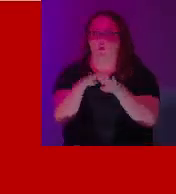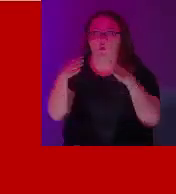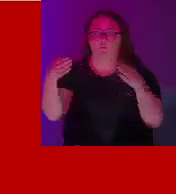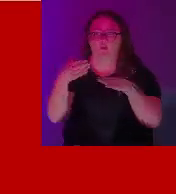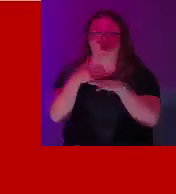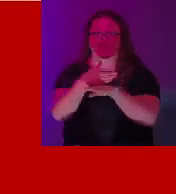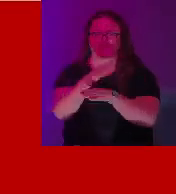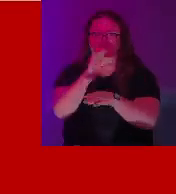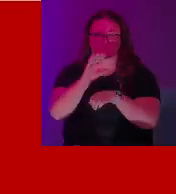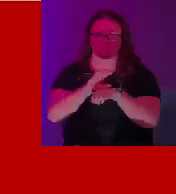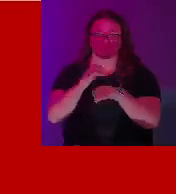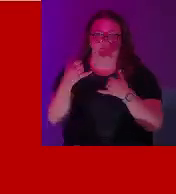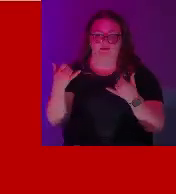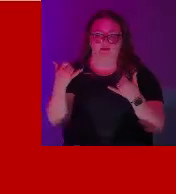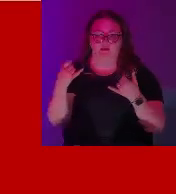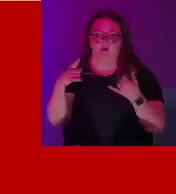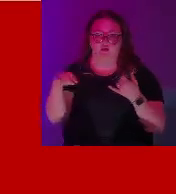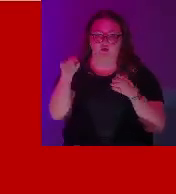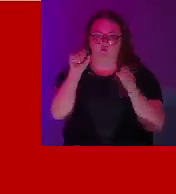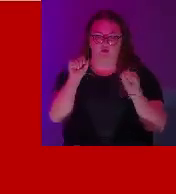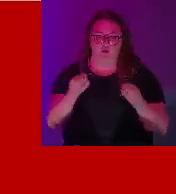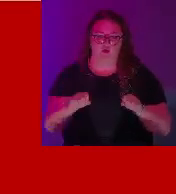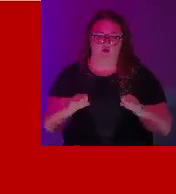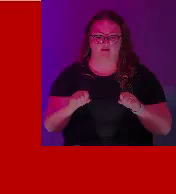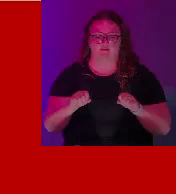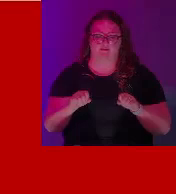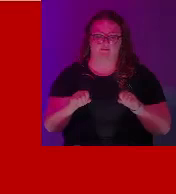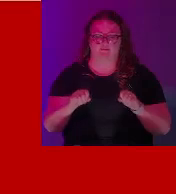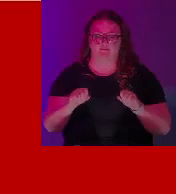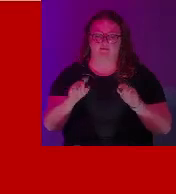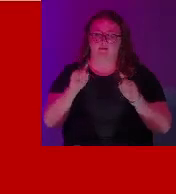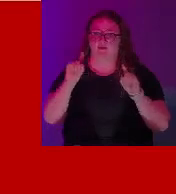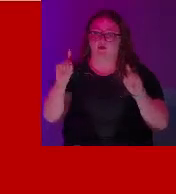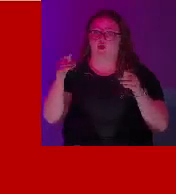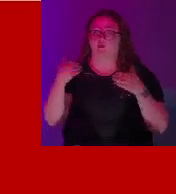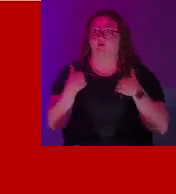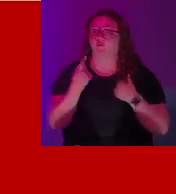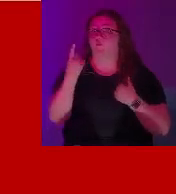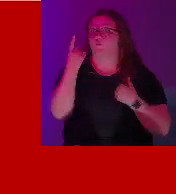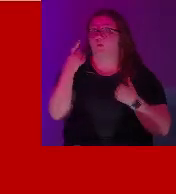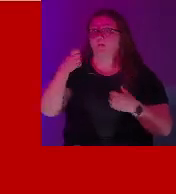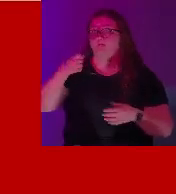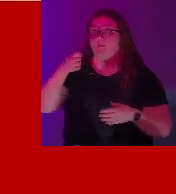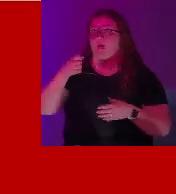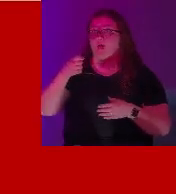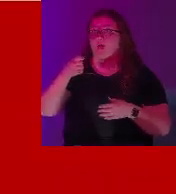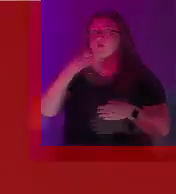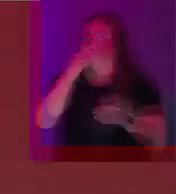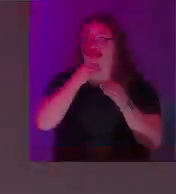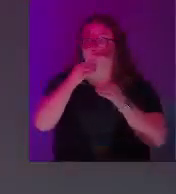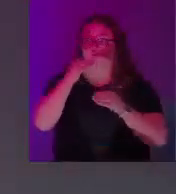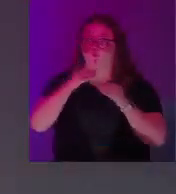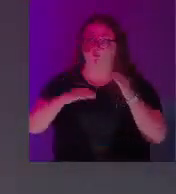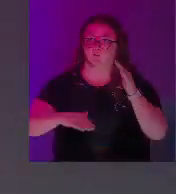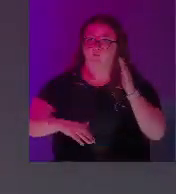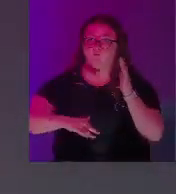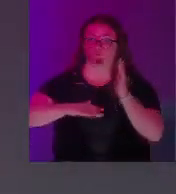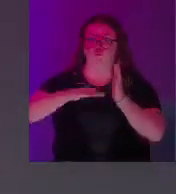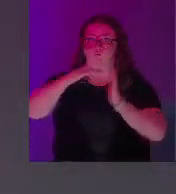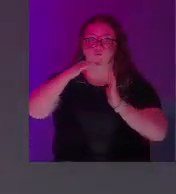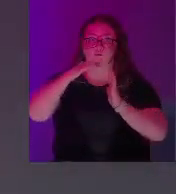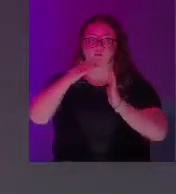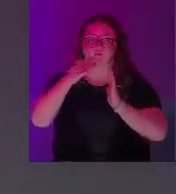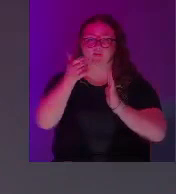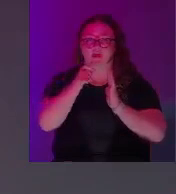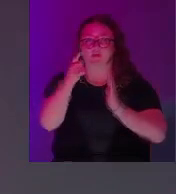today, and you can go pick up one bag of food filled to the top for anybody who you